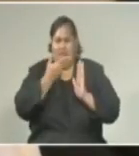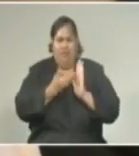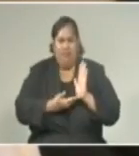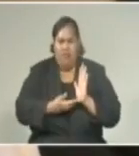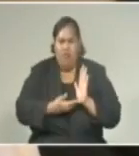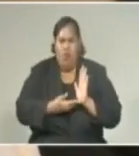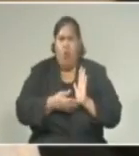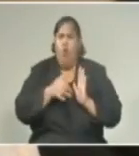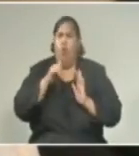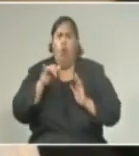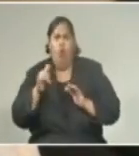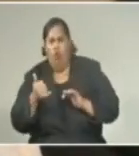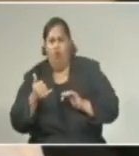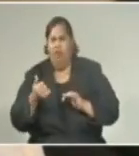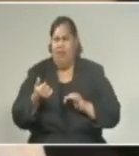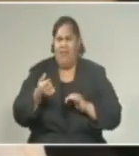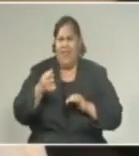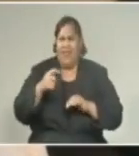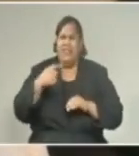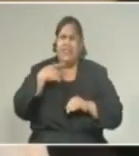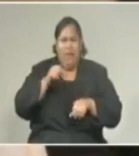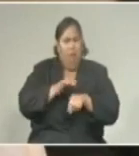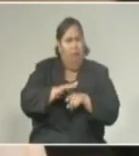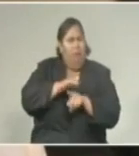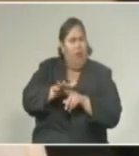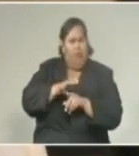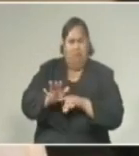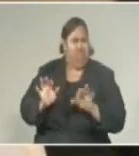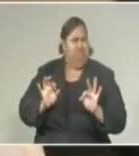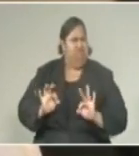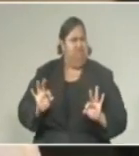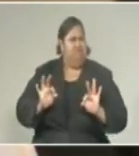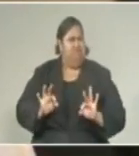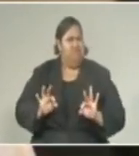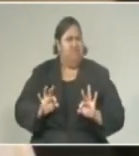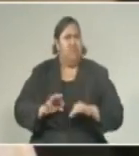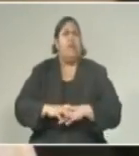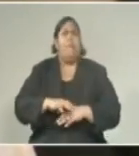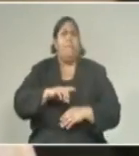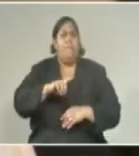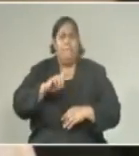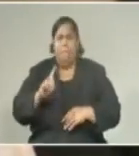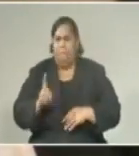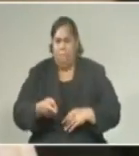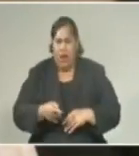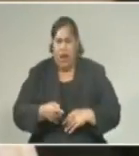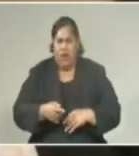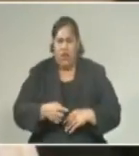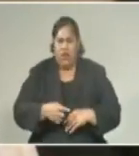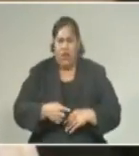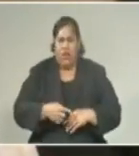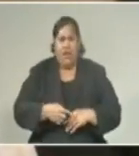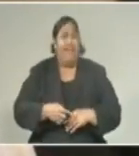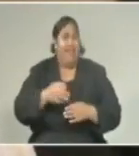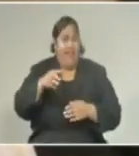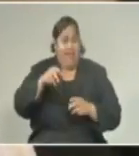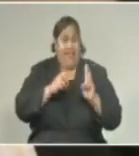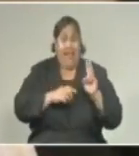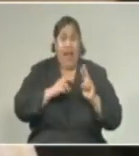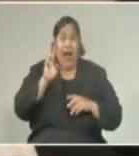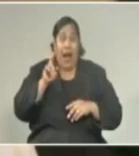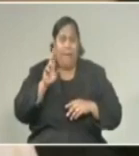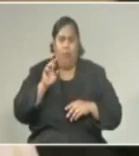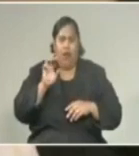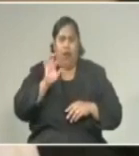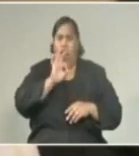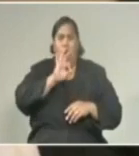criteria under the Immigration Act. Now, obviously they had not been given the right to be heard about